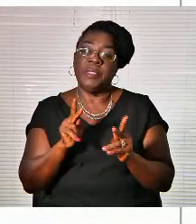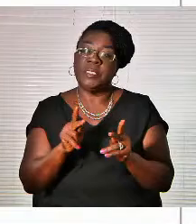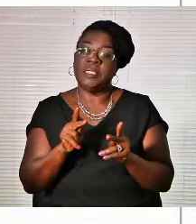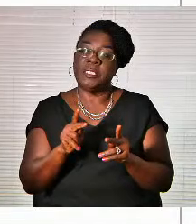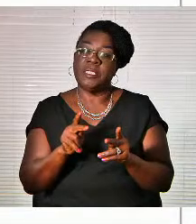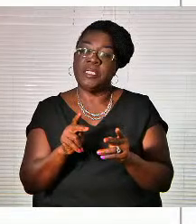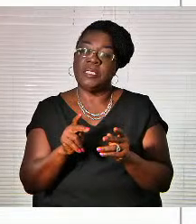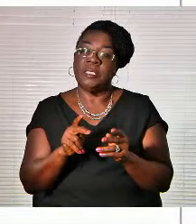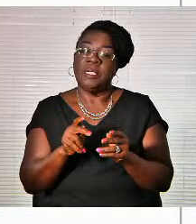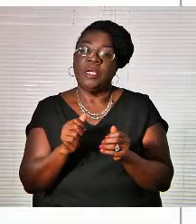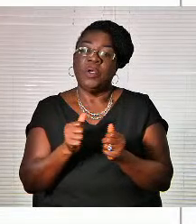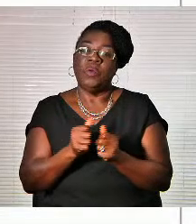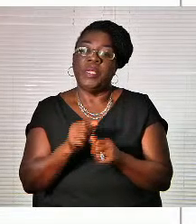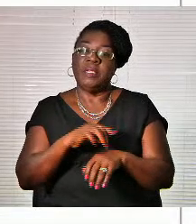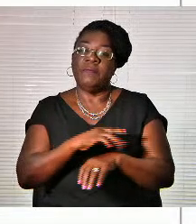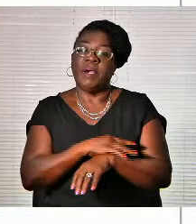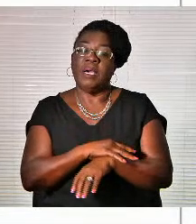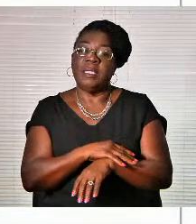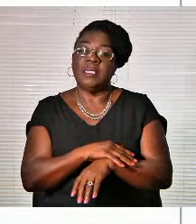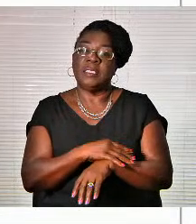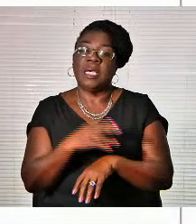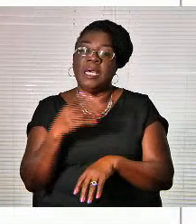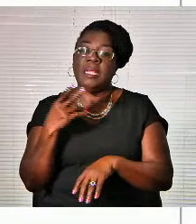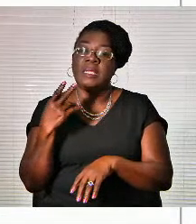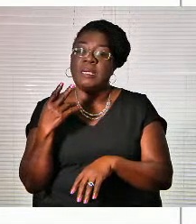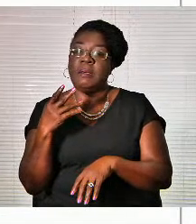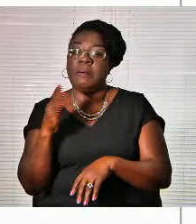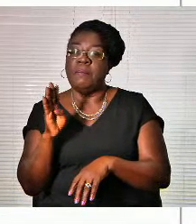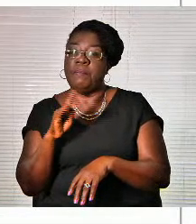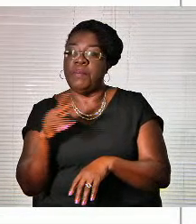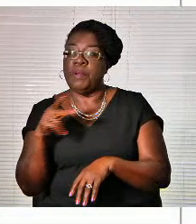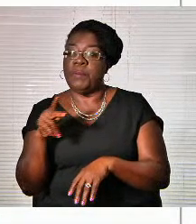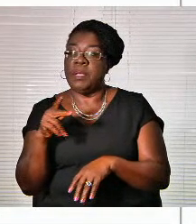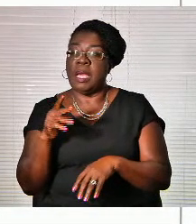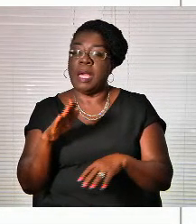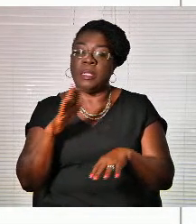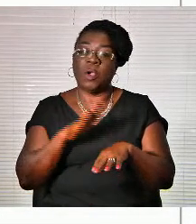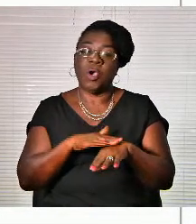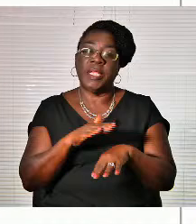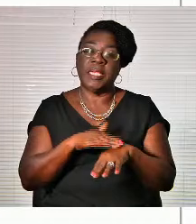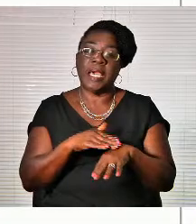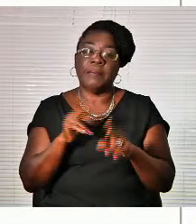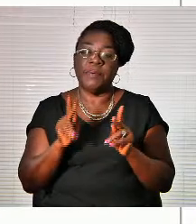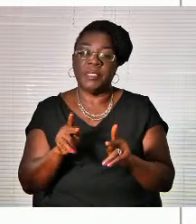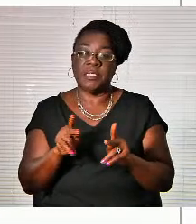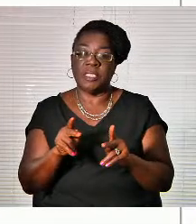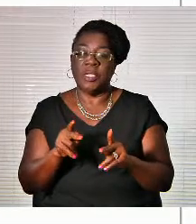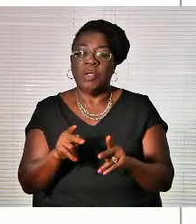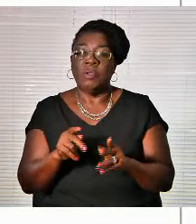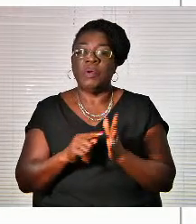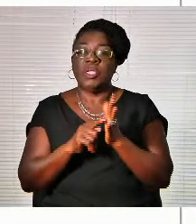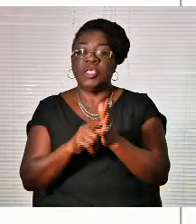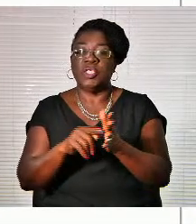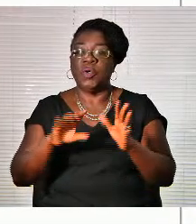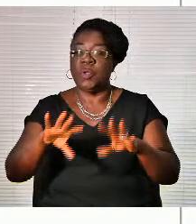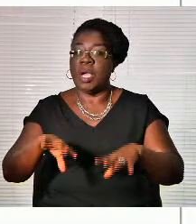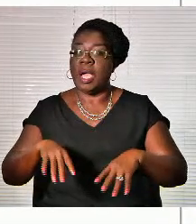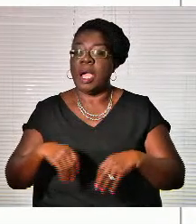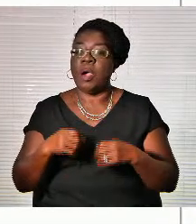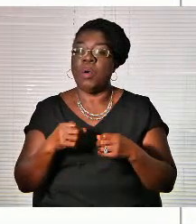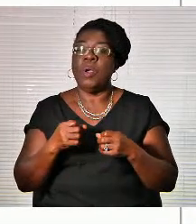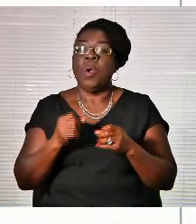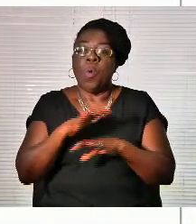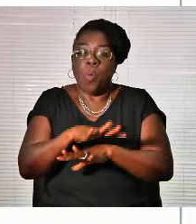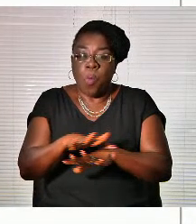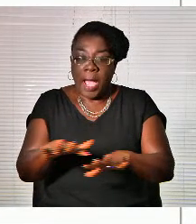pink or fuchsia are contacts. We just wanted to give you an idea of how widely